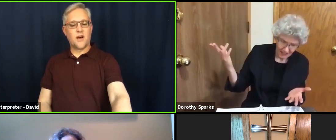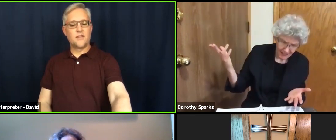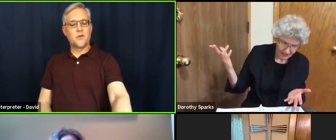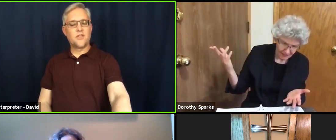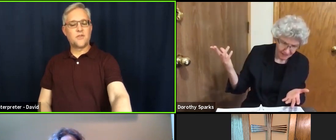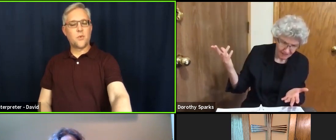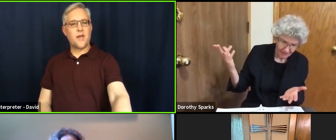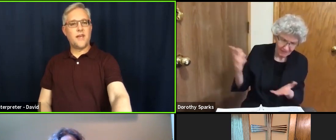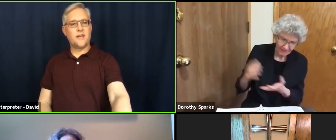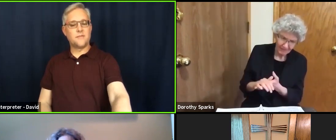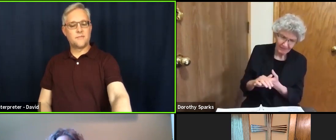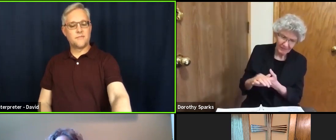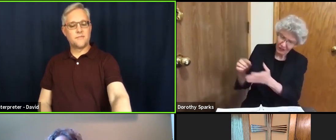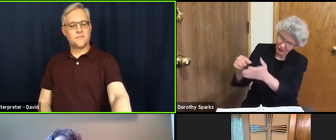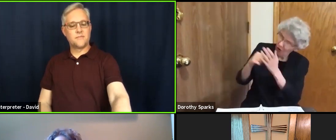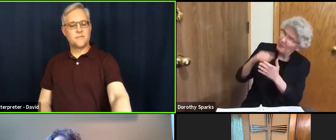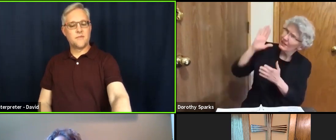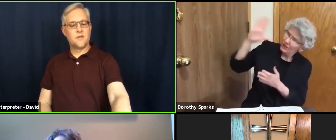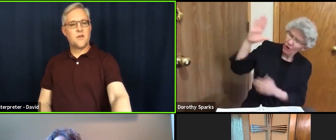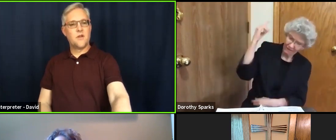Hello, God, look this way.